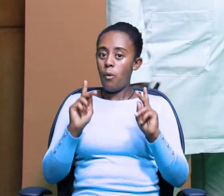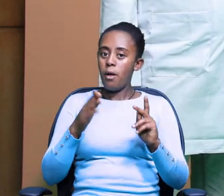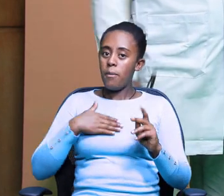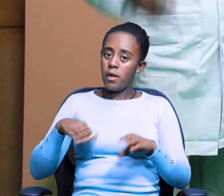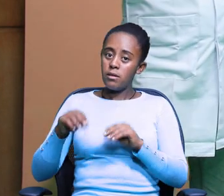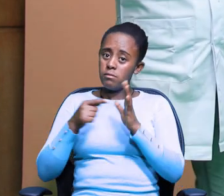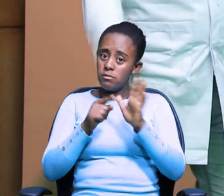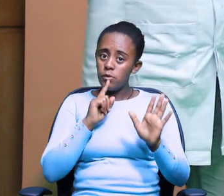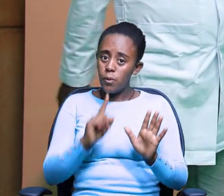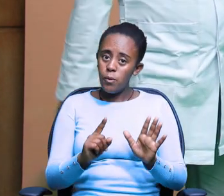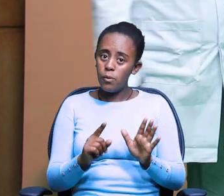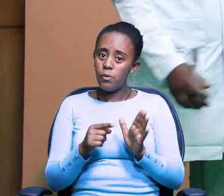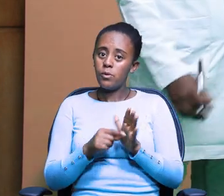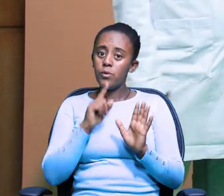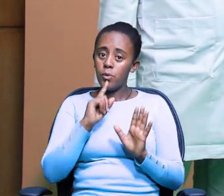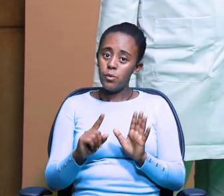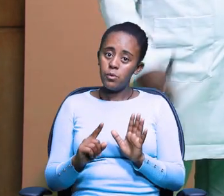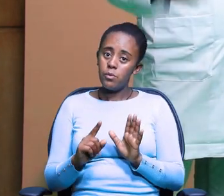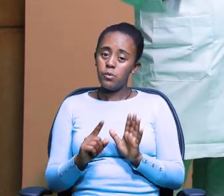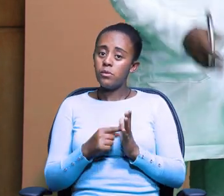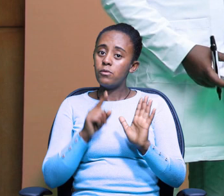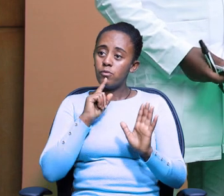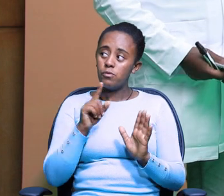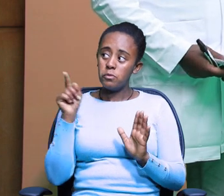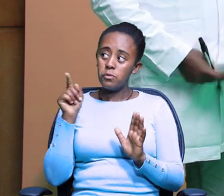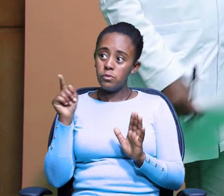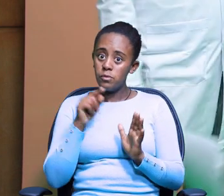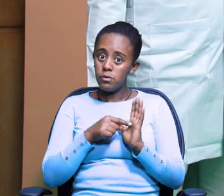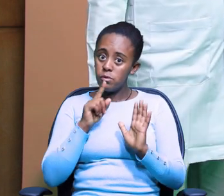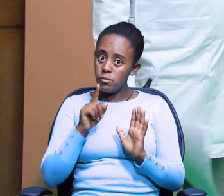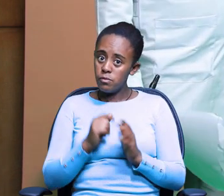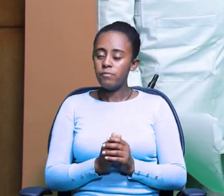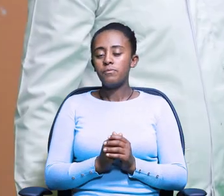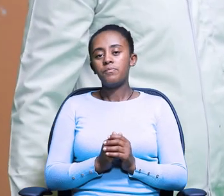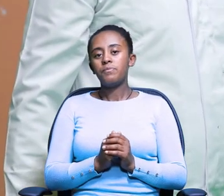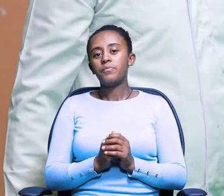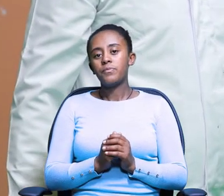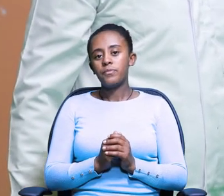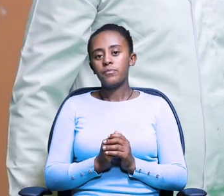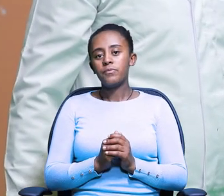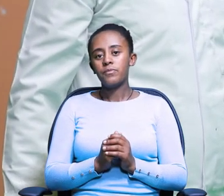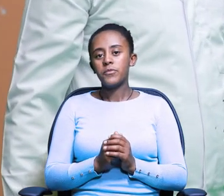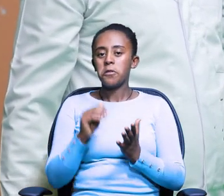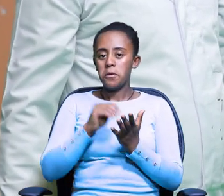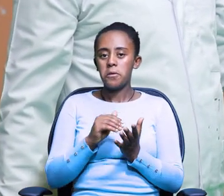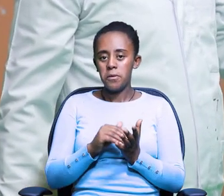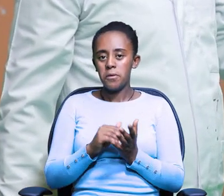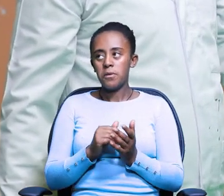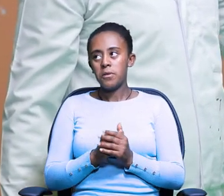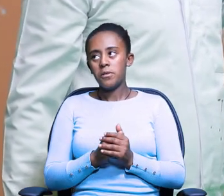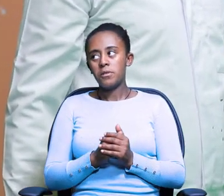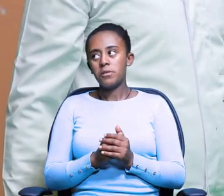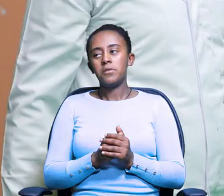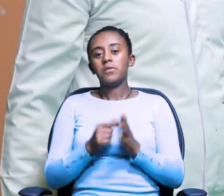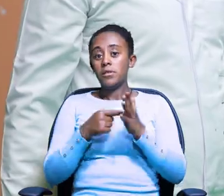my student, is it clear for you? Is it clear for you? Let us again try again one for you